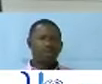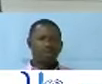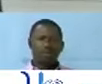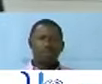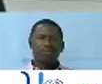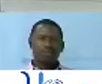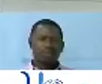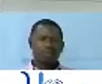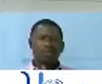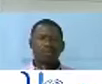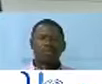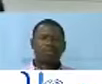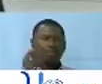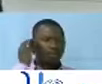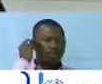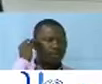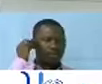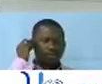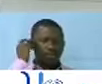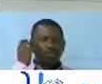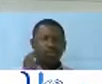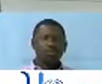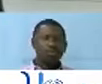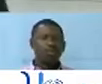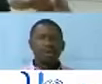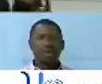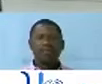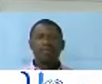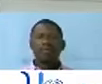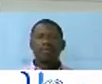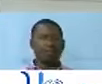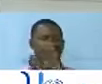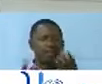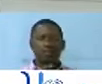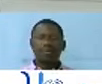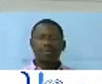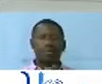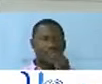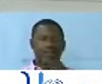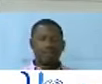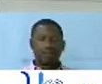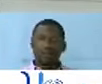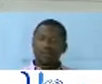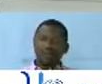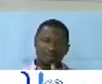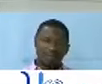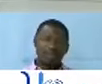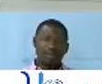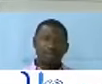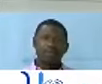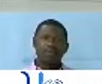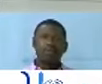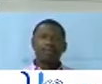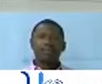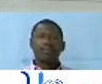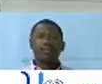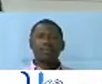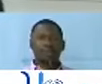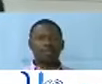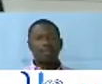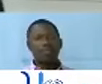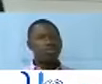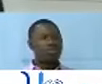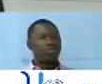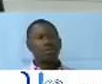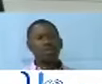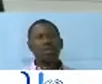numbers. So I was like, well, let's stay. If we stay and all of us get arrested, then it'll be different. He said, no, you all, I mean, you are young lawyers, and I